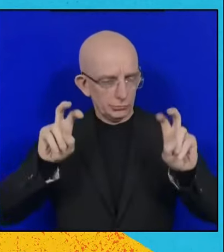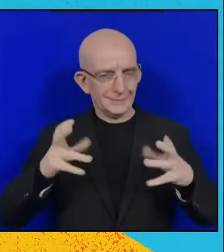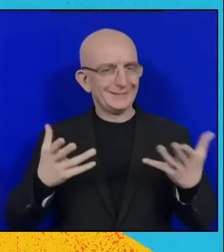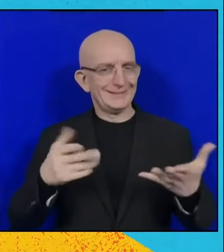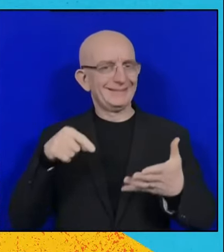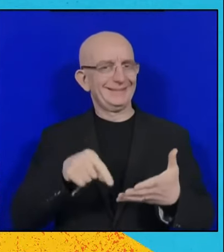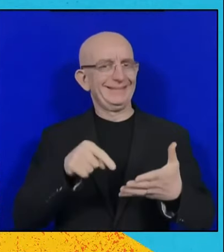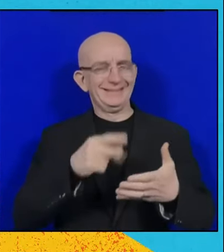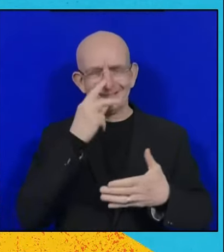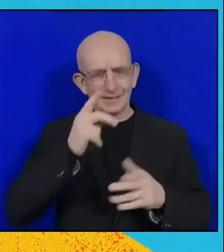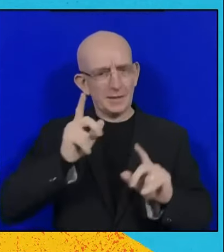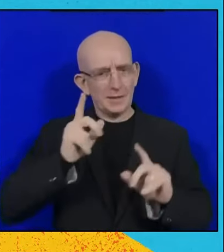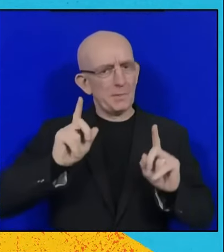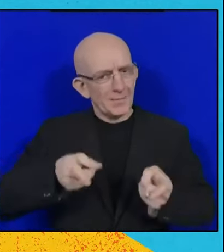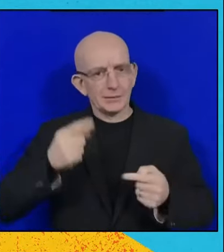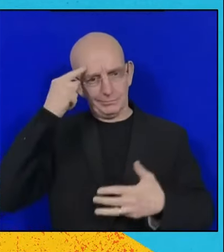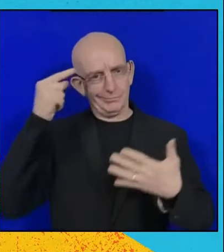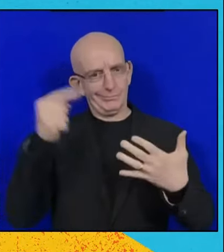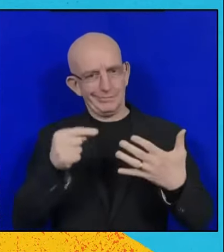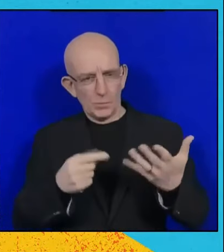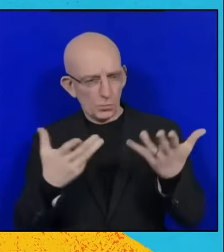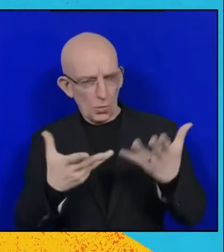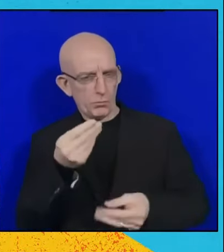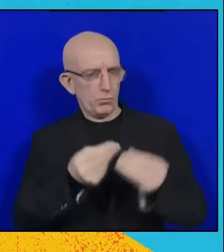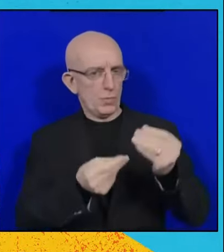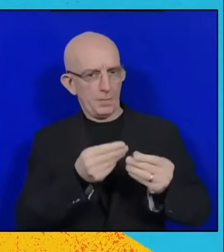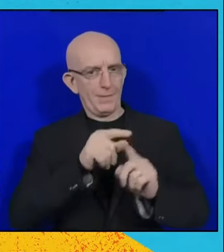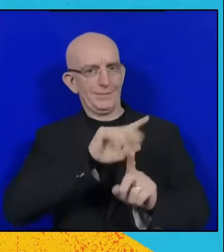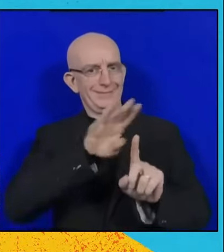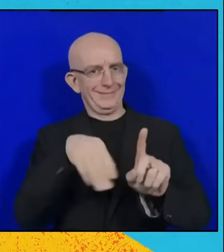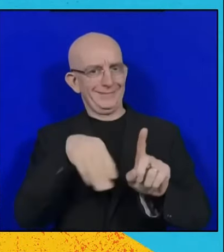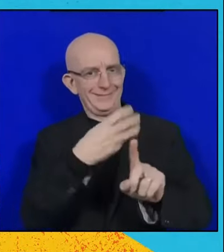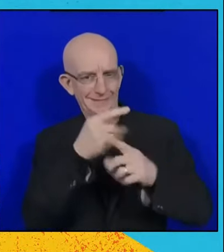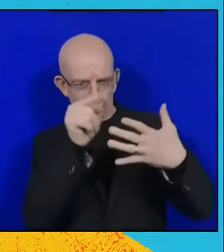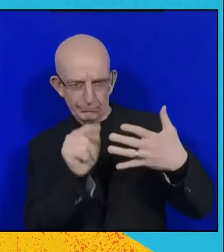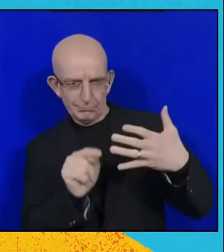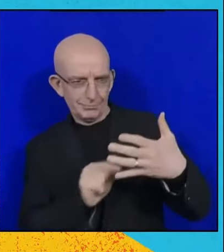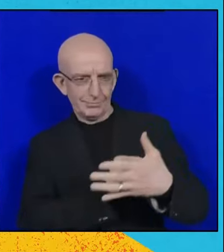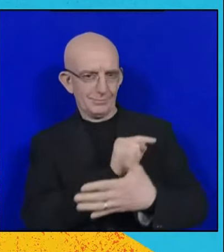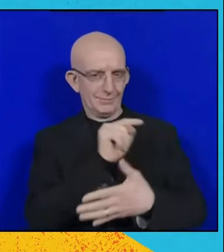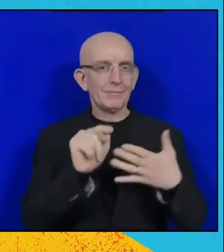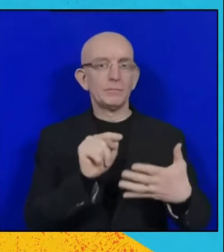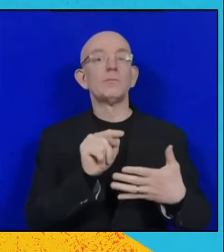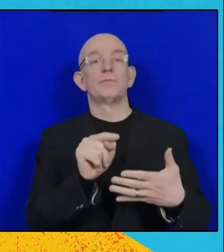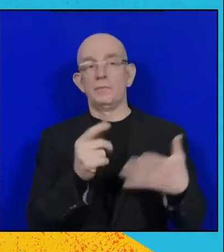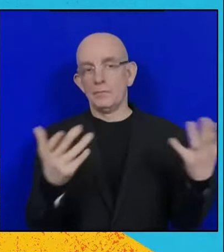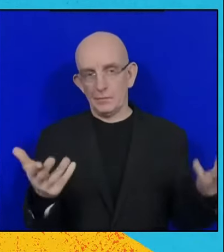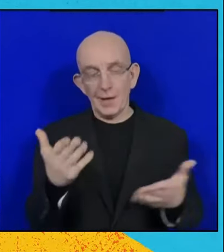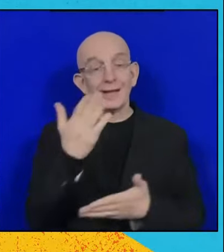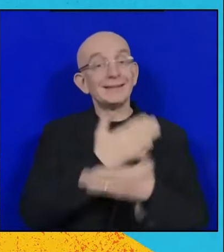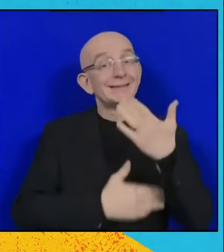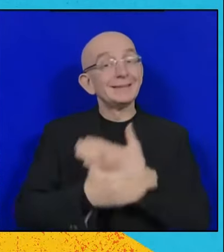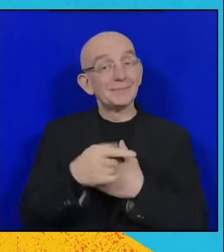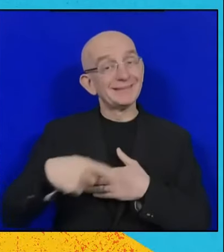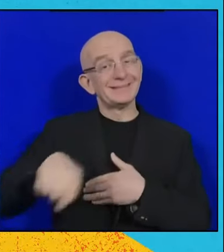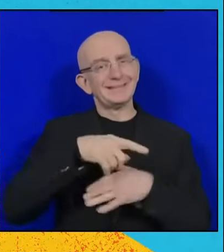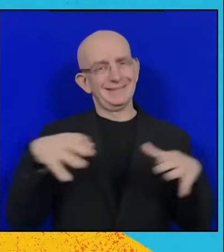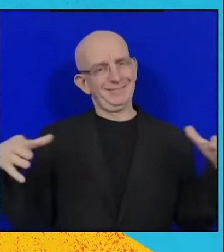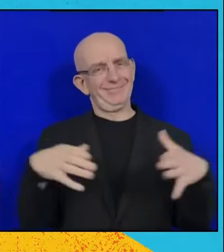that disability is a collective, but if you see, inclusion is the key for achieve SDGs, because if we don't